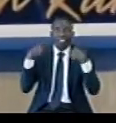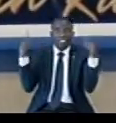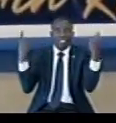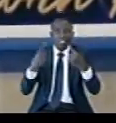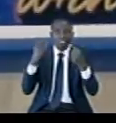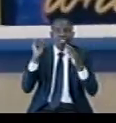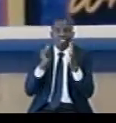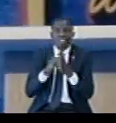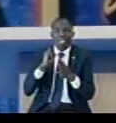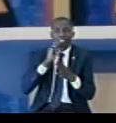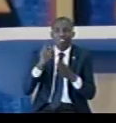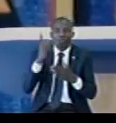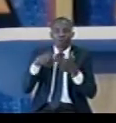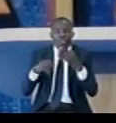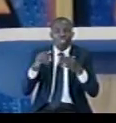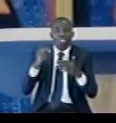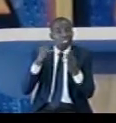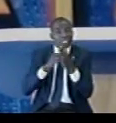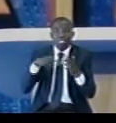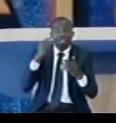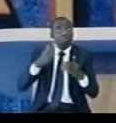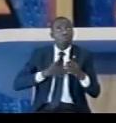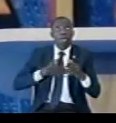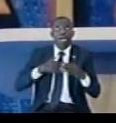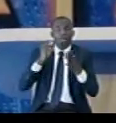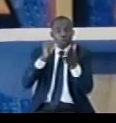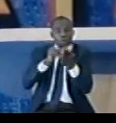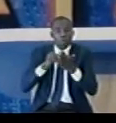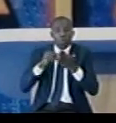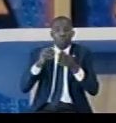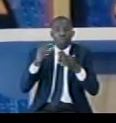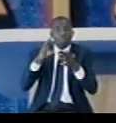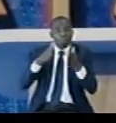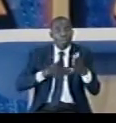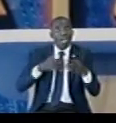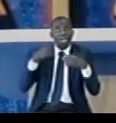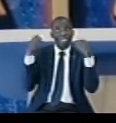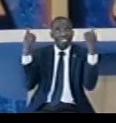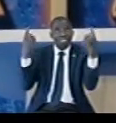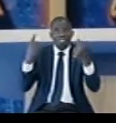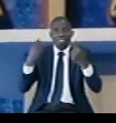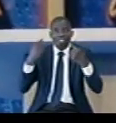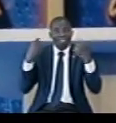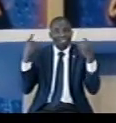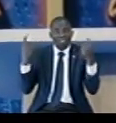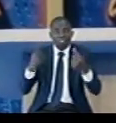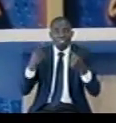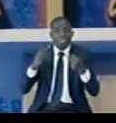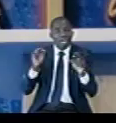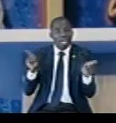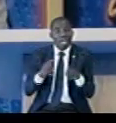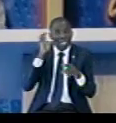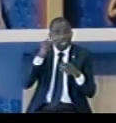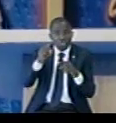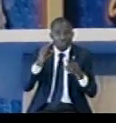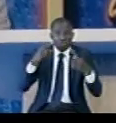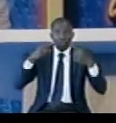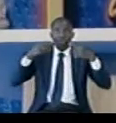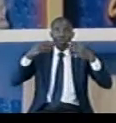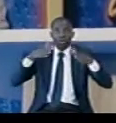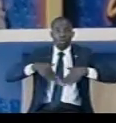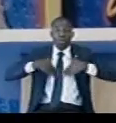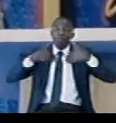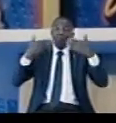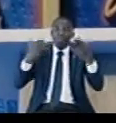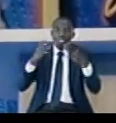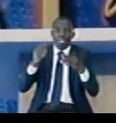brought me to this. He said, no, my transgressions. As you own up as you accept, and you know